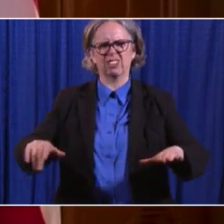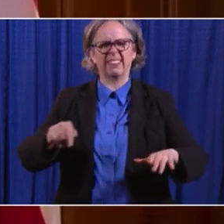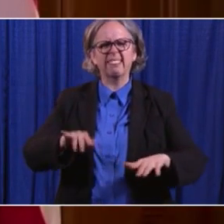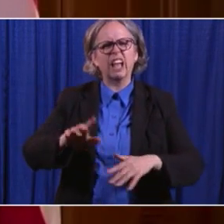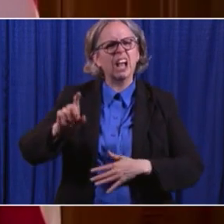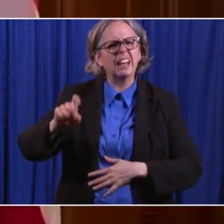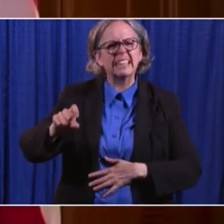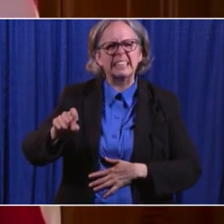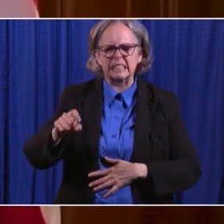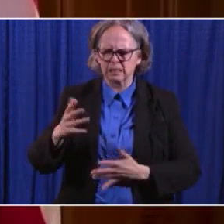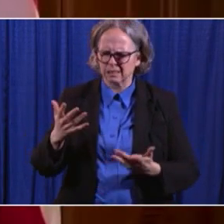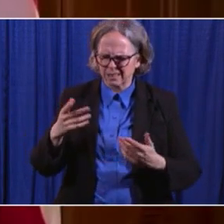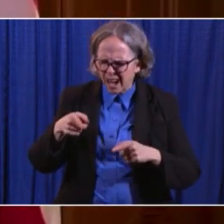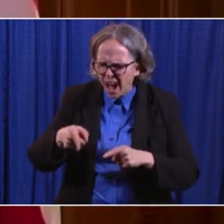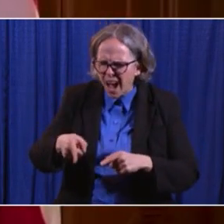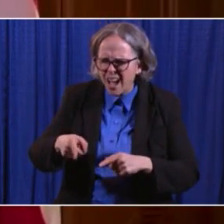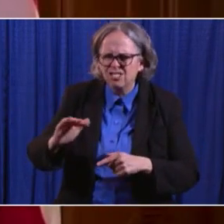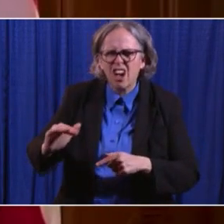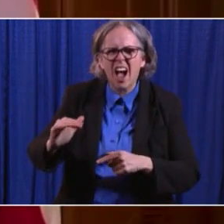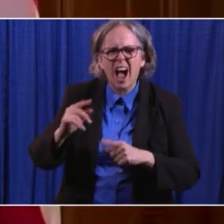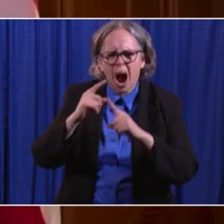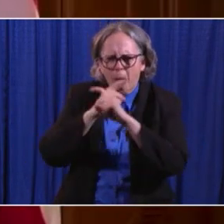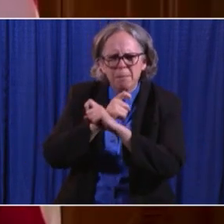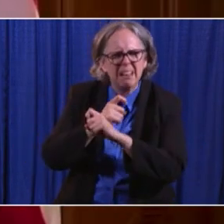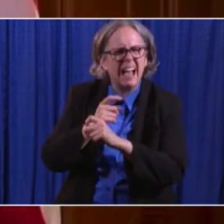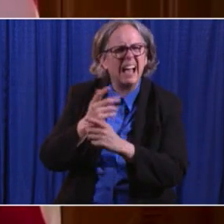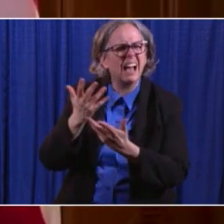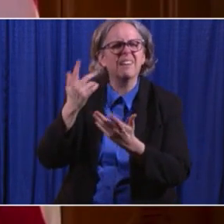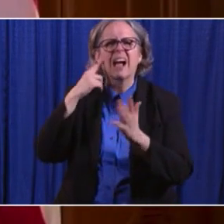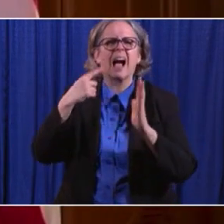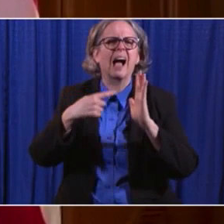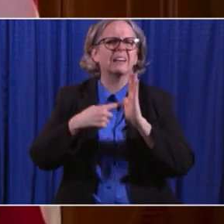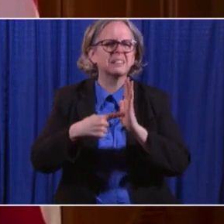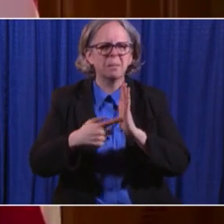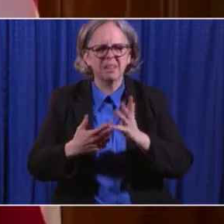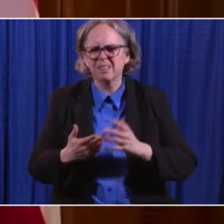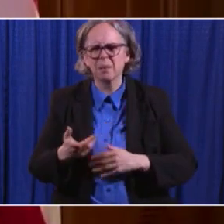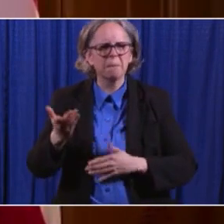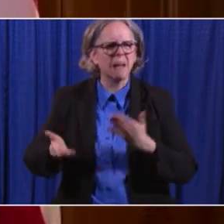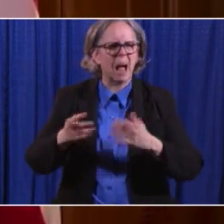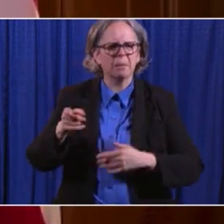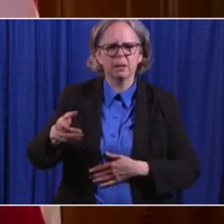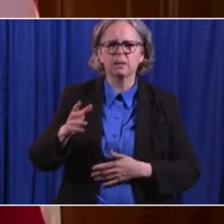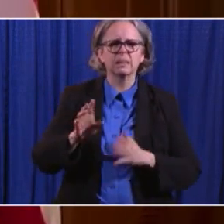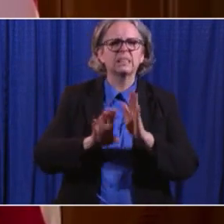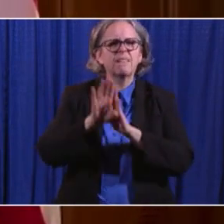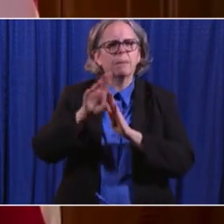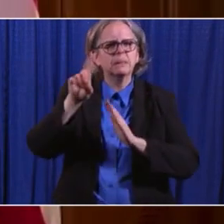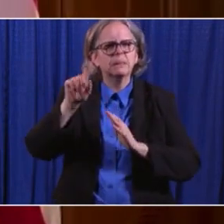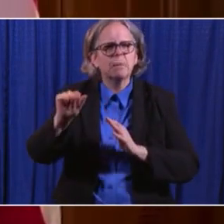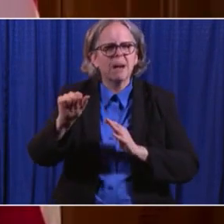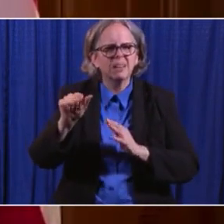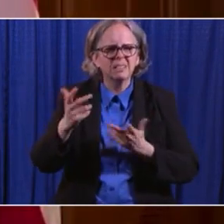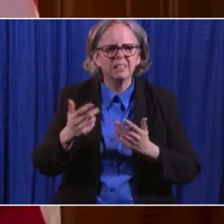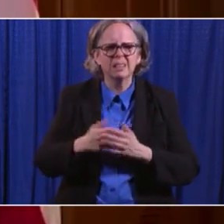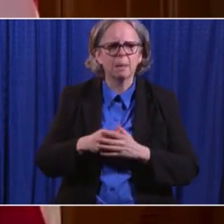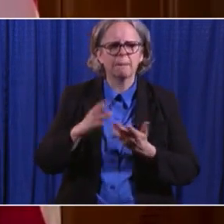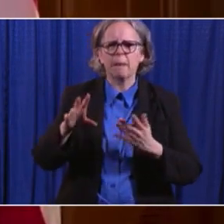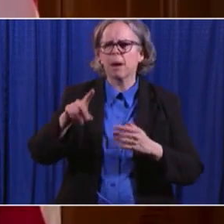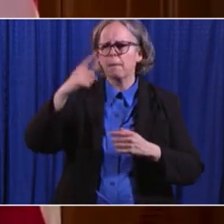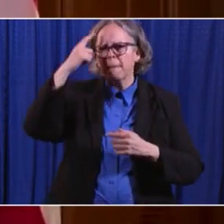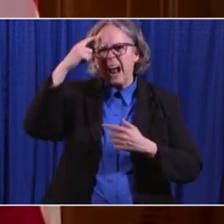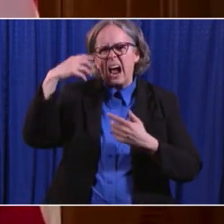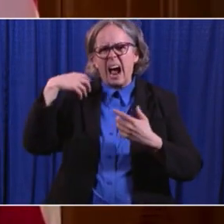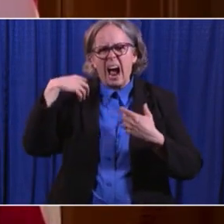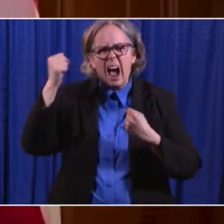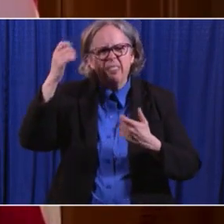complex needs. For example, a child may have a developmental disability and also have a mental illness. Another